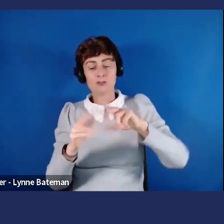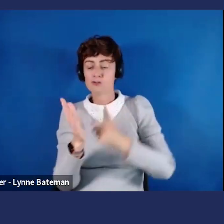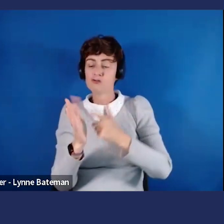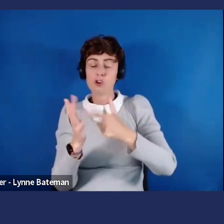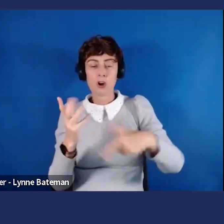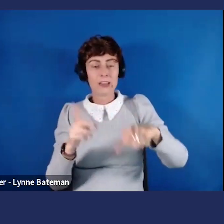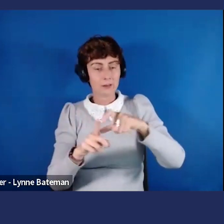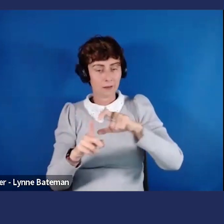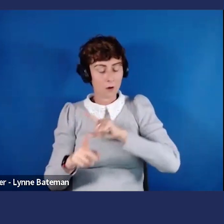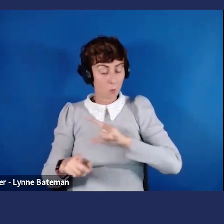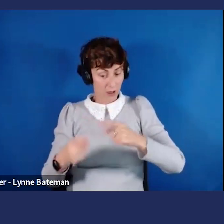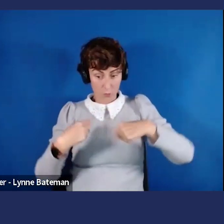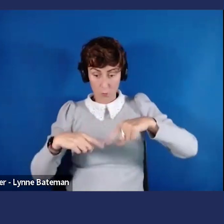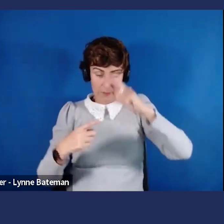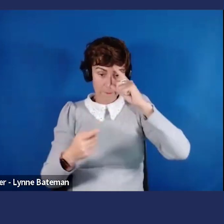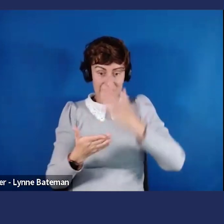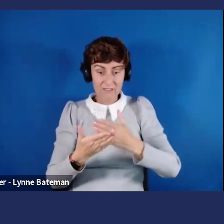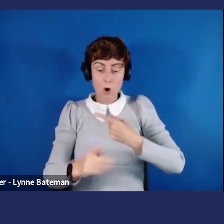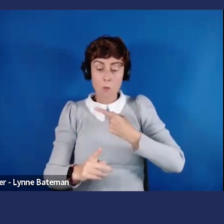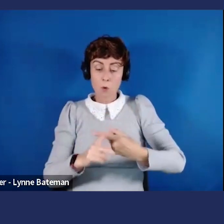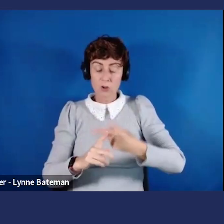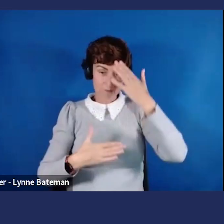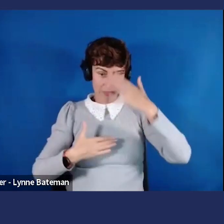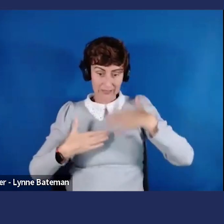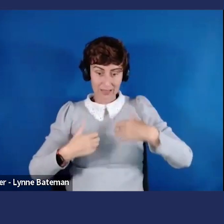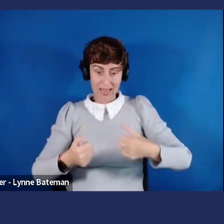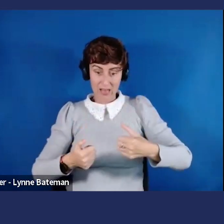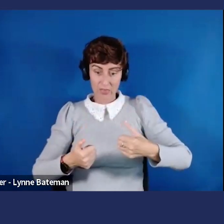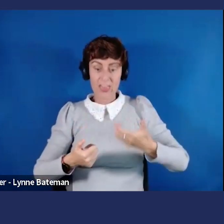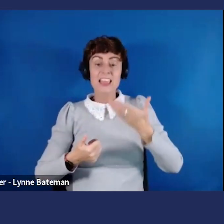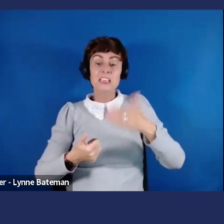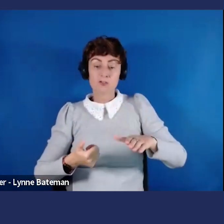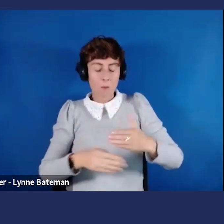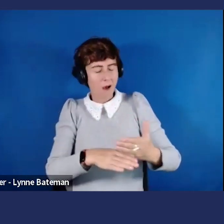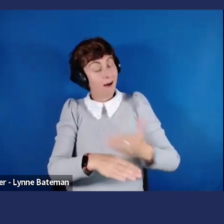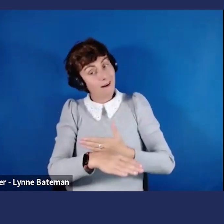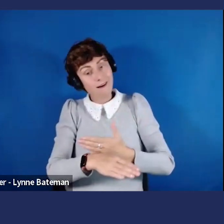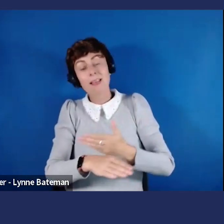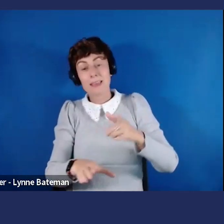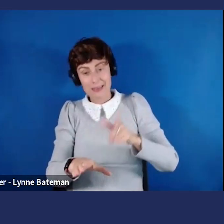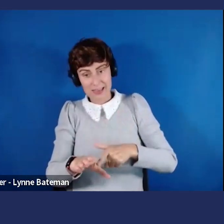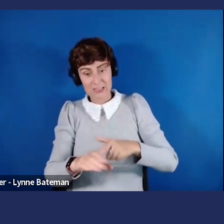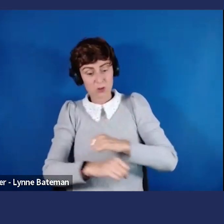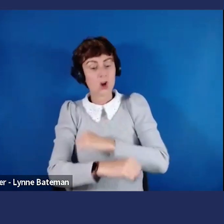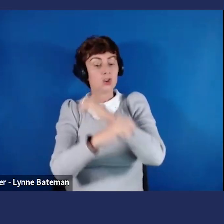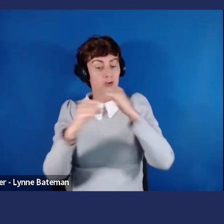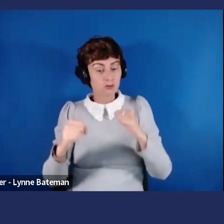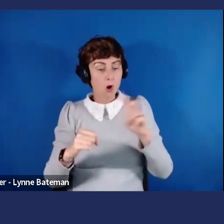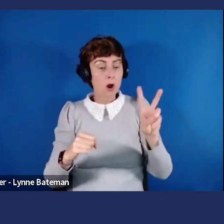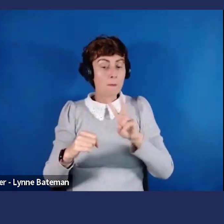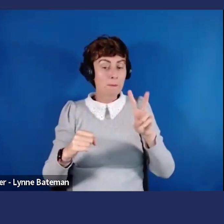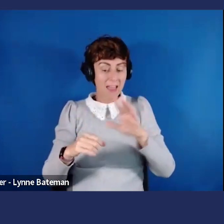is nurtured in the early years through strong parent-infant relationships within connected families